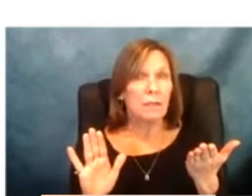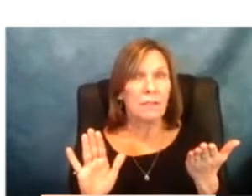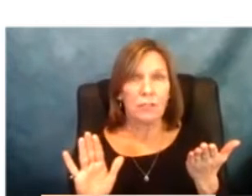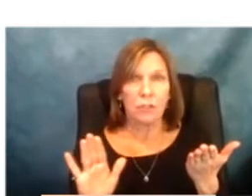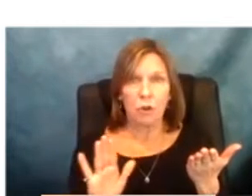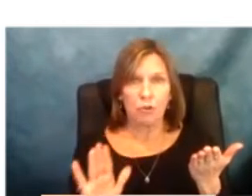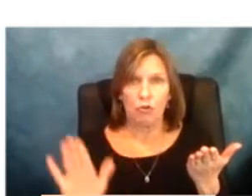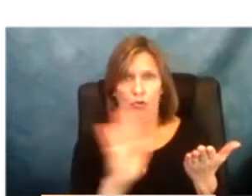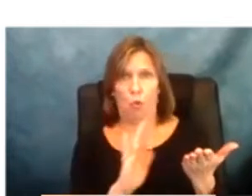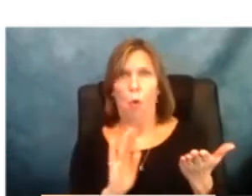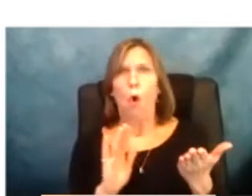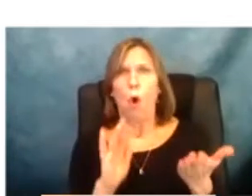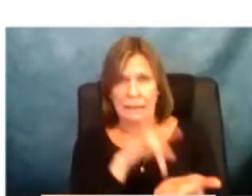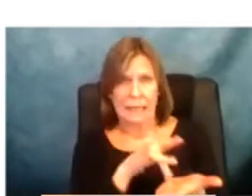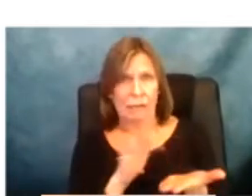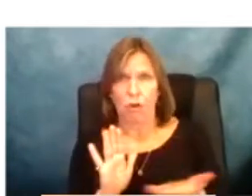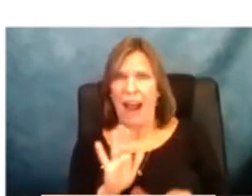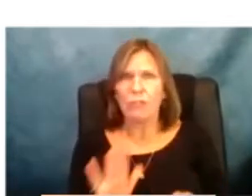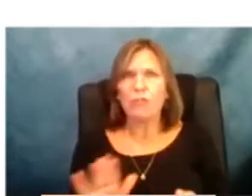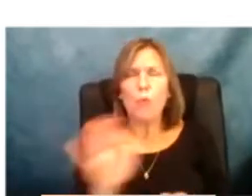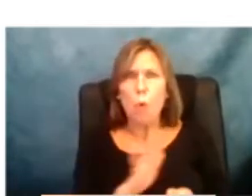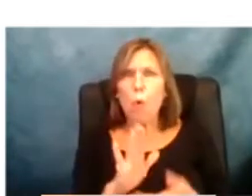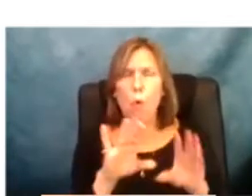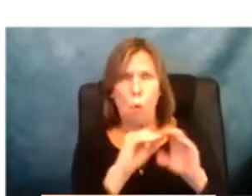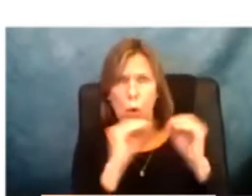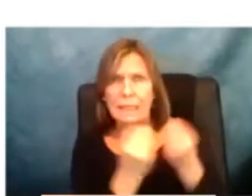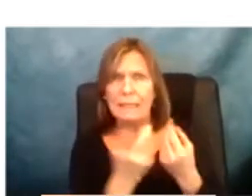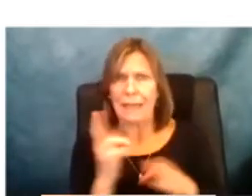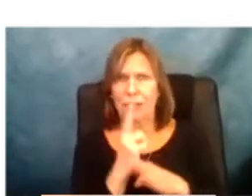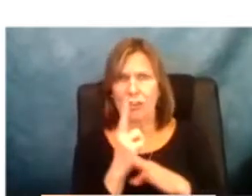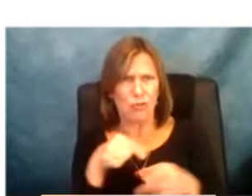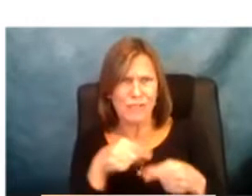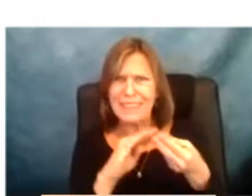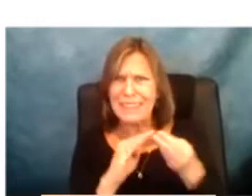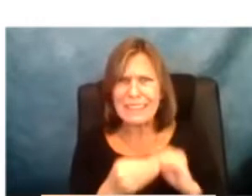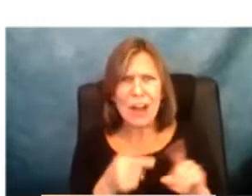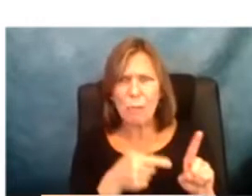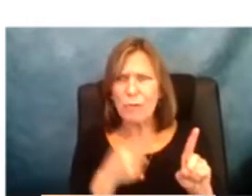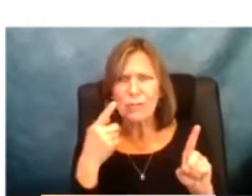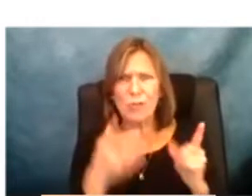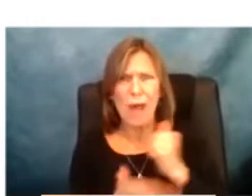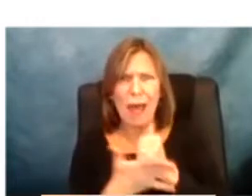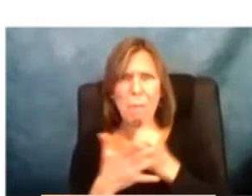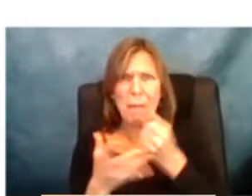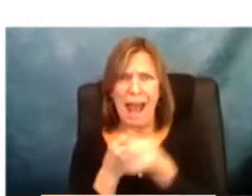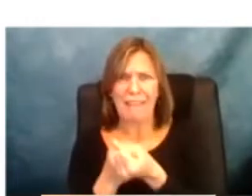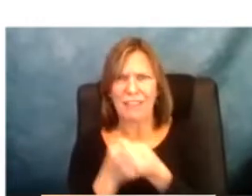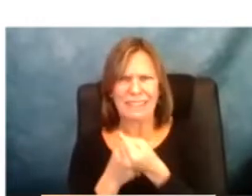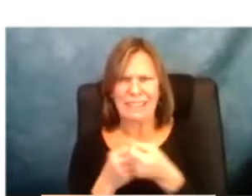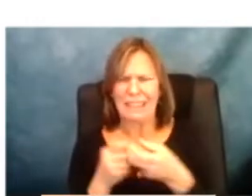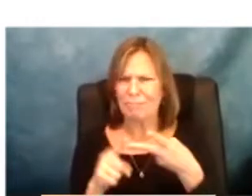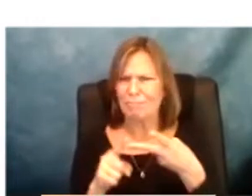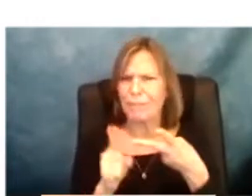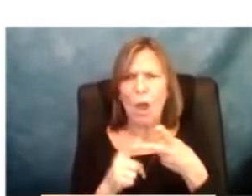center, your organization use data for advocacy? What gaps or challenges have